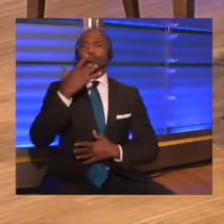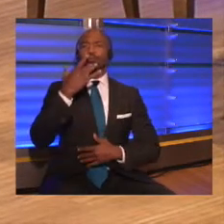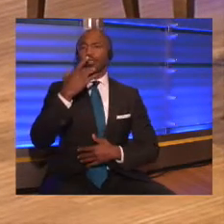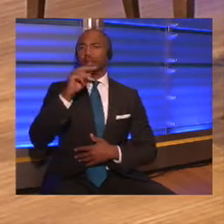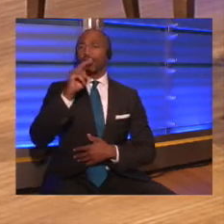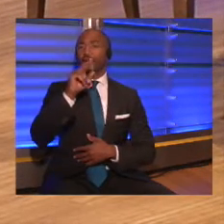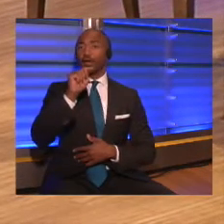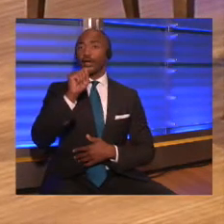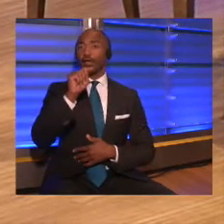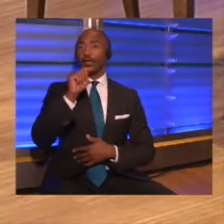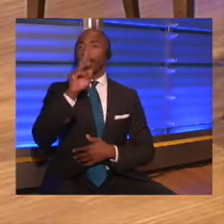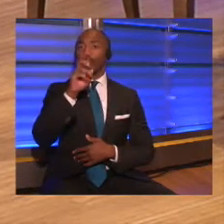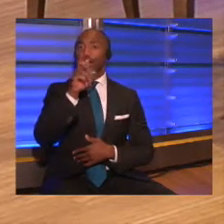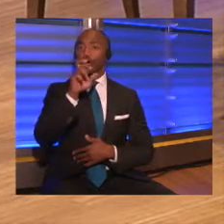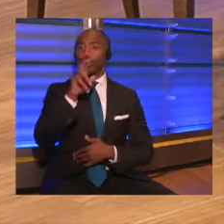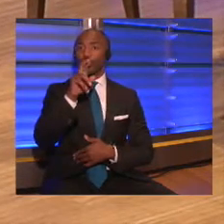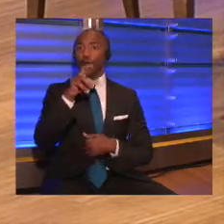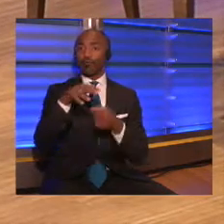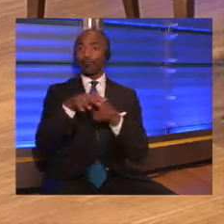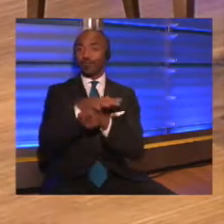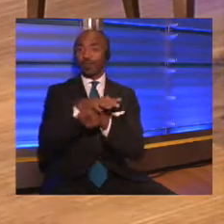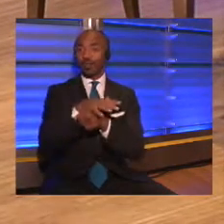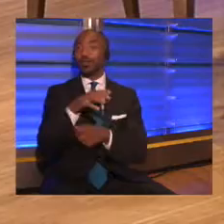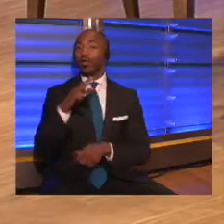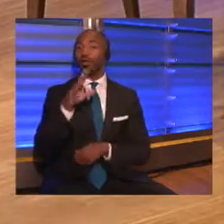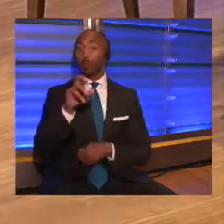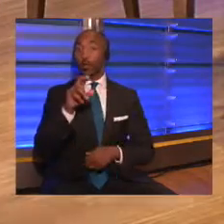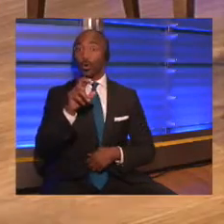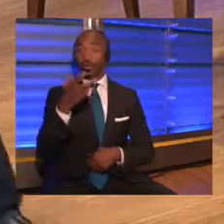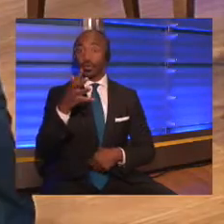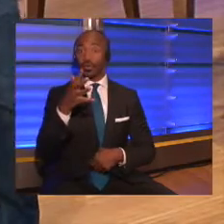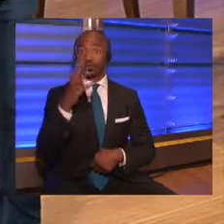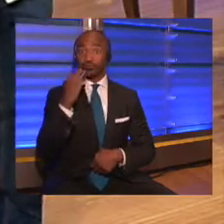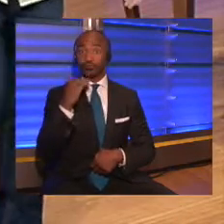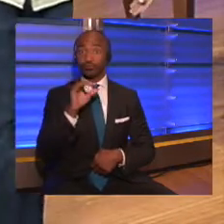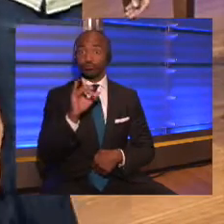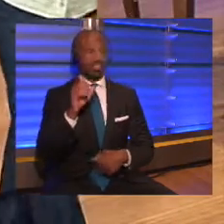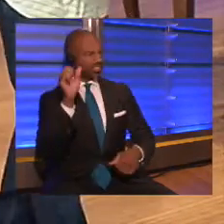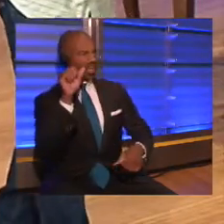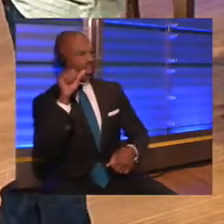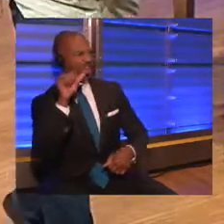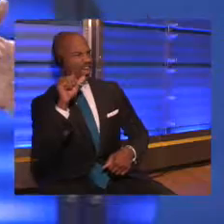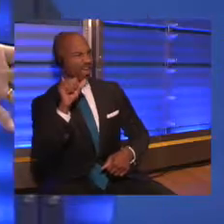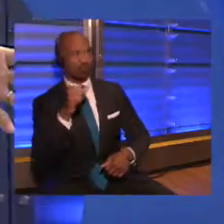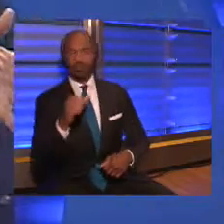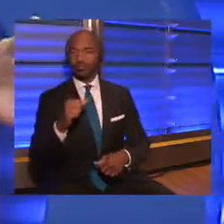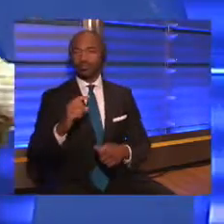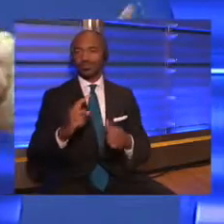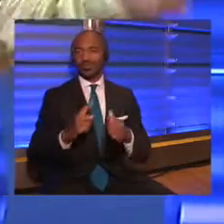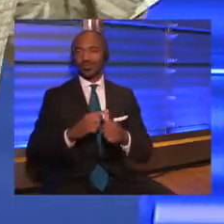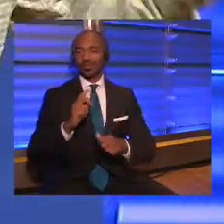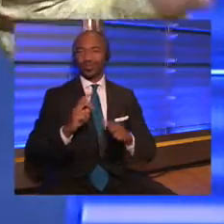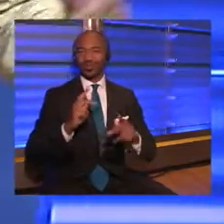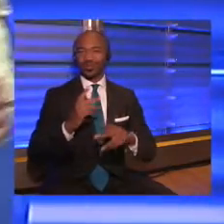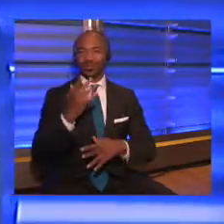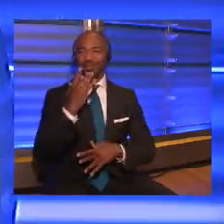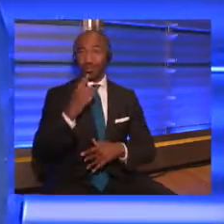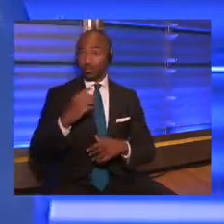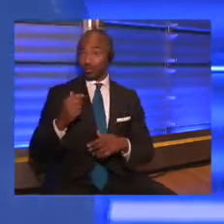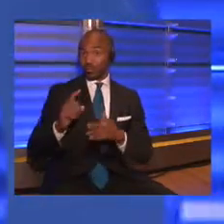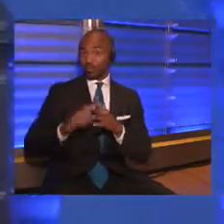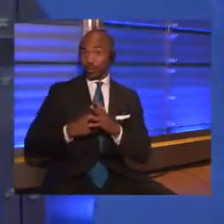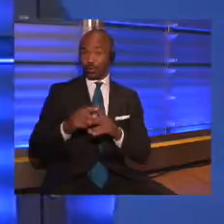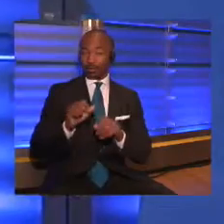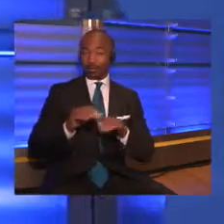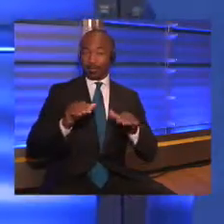you think? All right, thank you. You are like some of the first people that have tried those because we just started shipping them a couple weeks ago. So thank you for